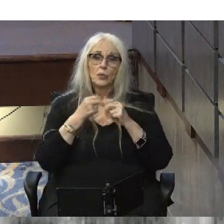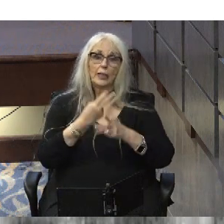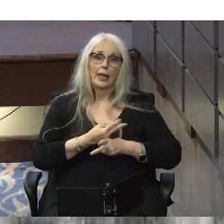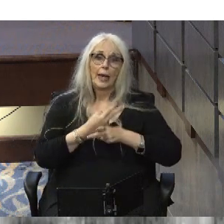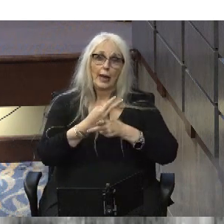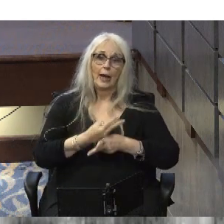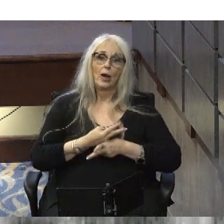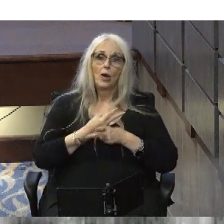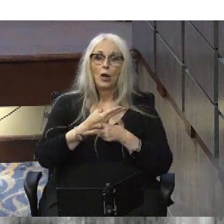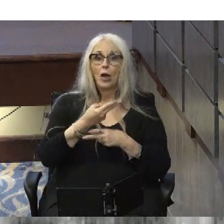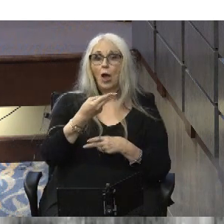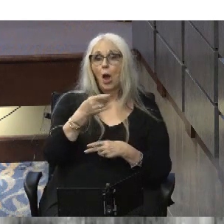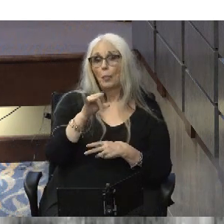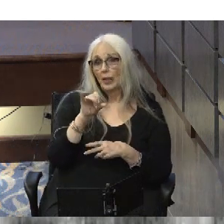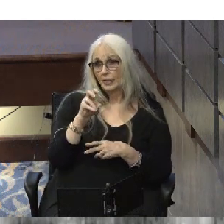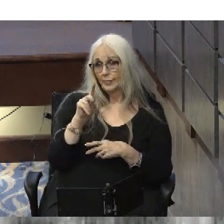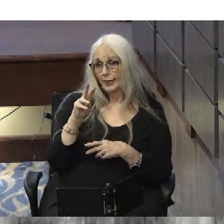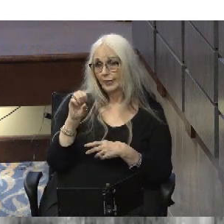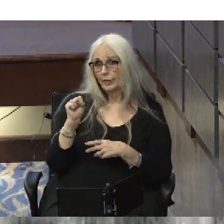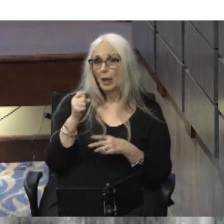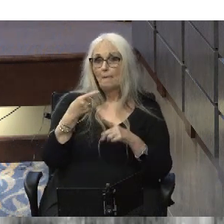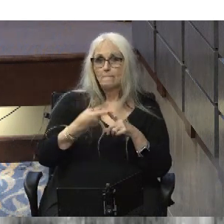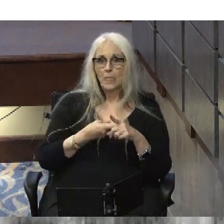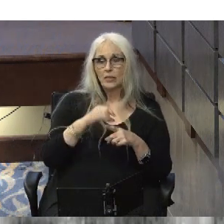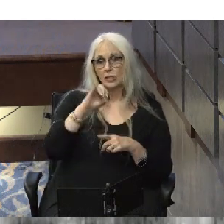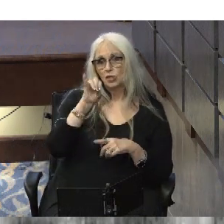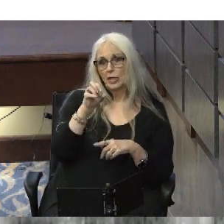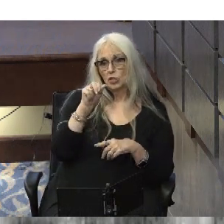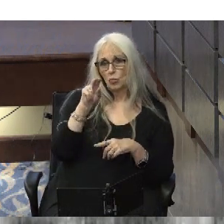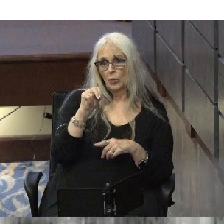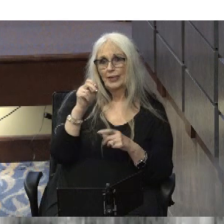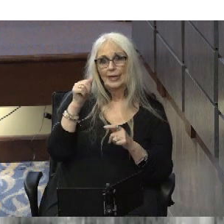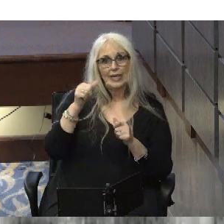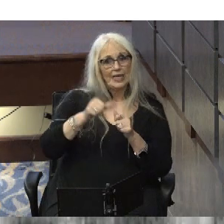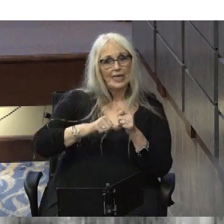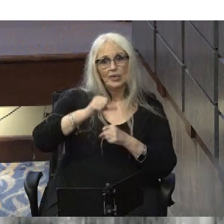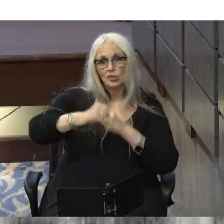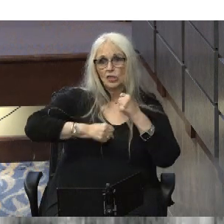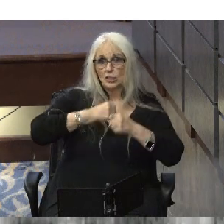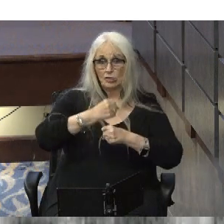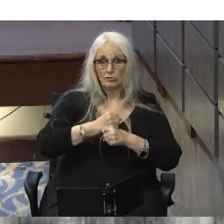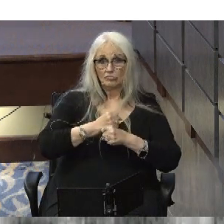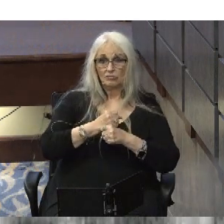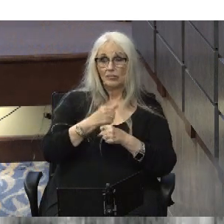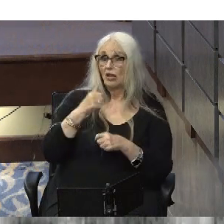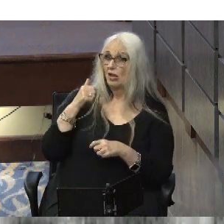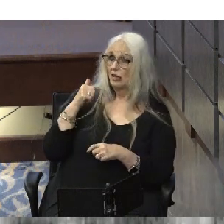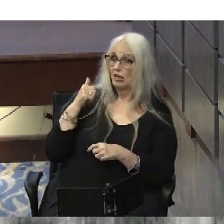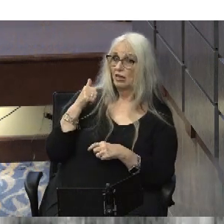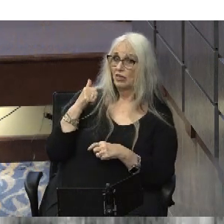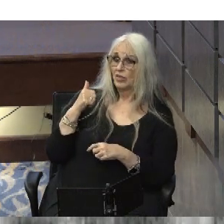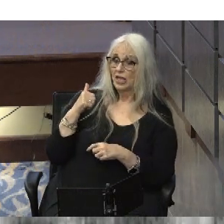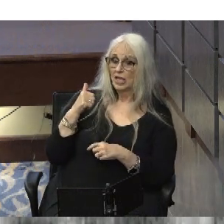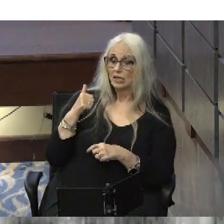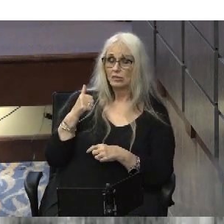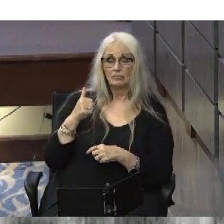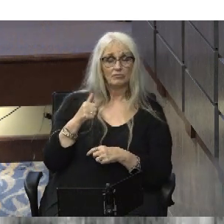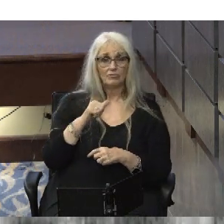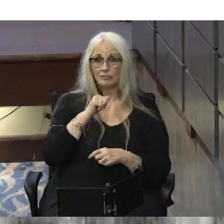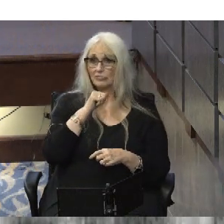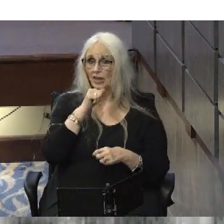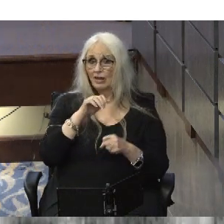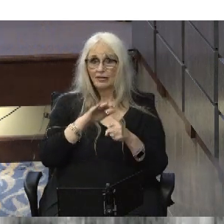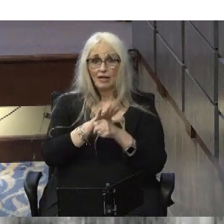for homelessness in the month of January each year. So these counts here, sometimes they are underreport